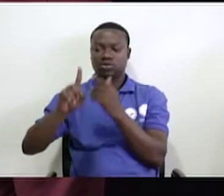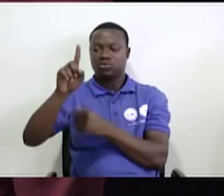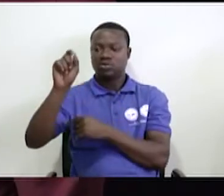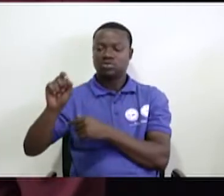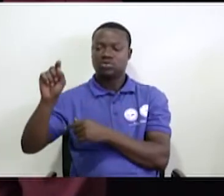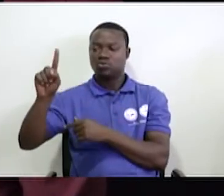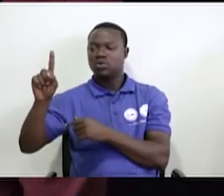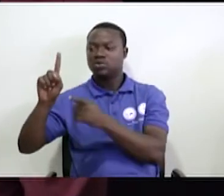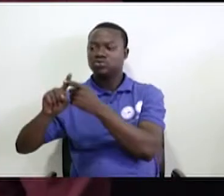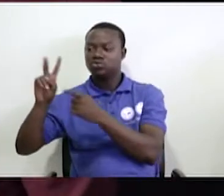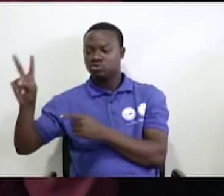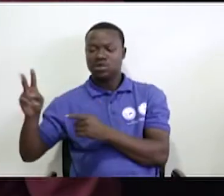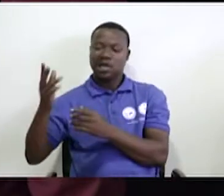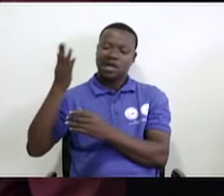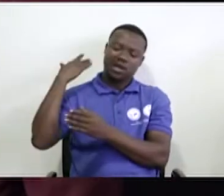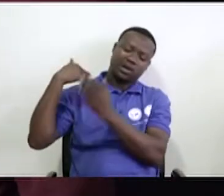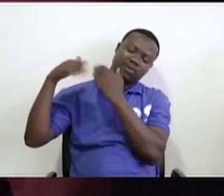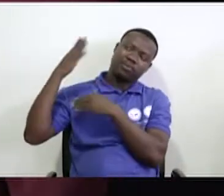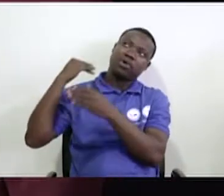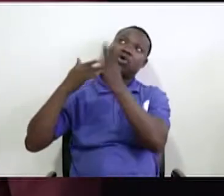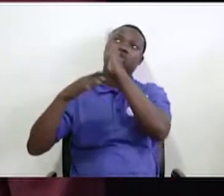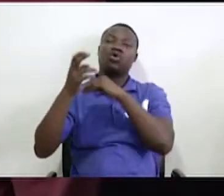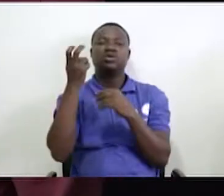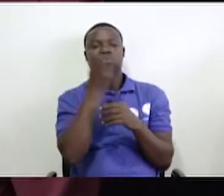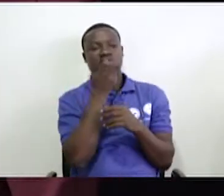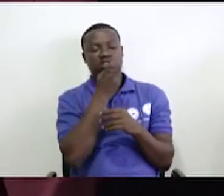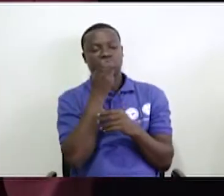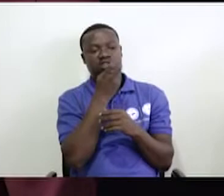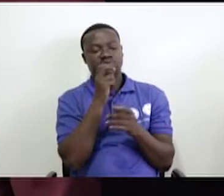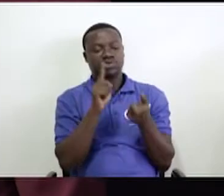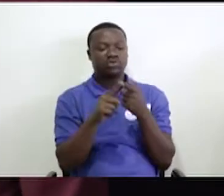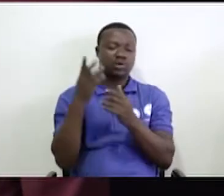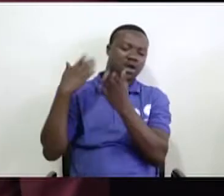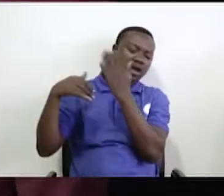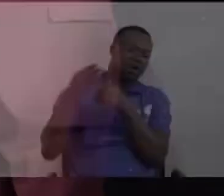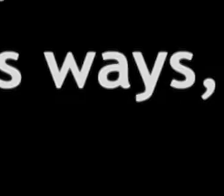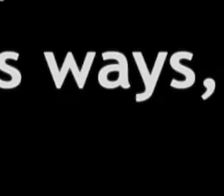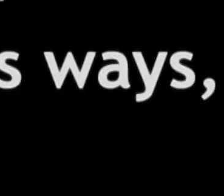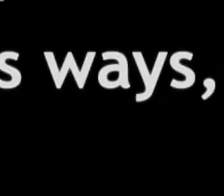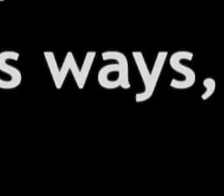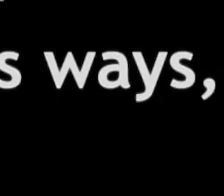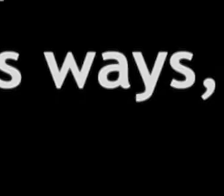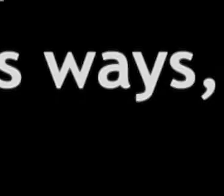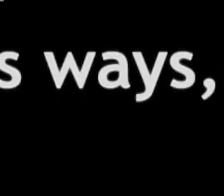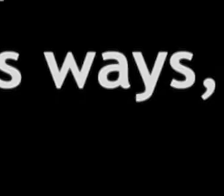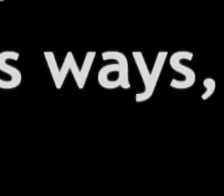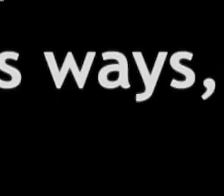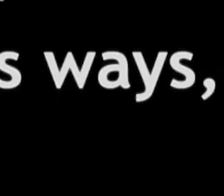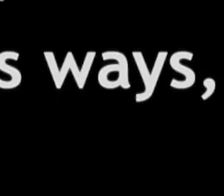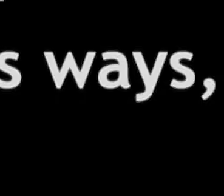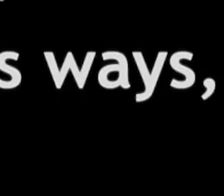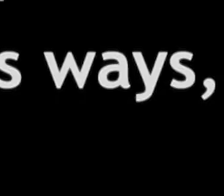That's right. In the past, God spoke to our ancestors through the prophets as many times and in various